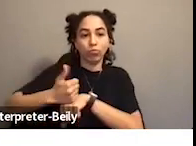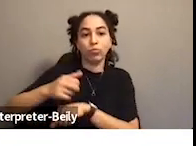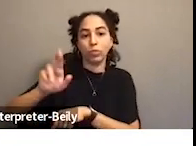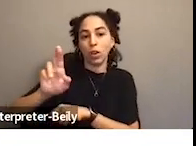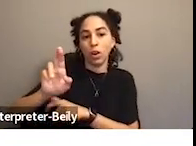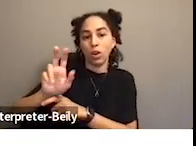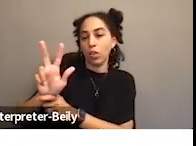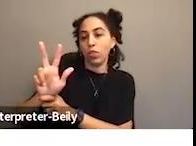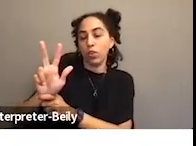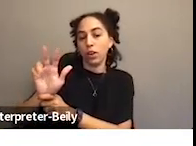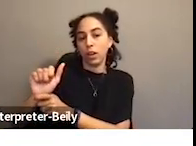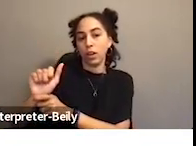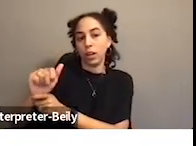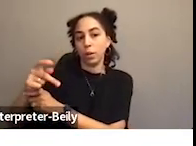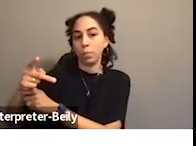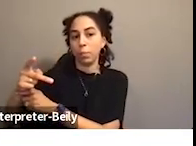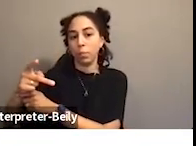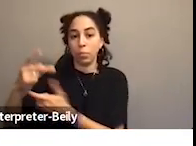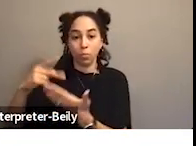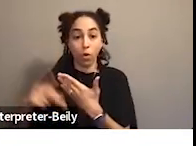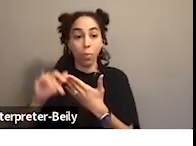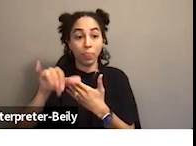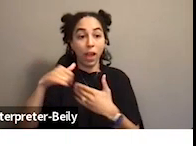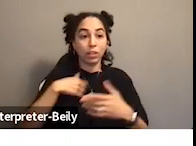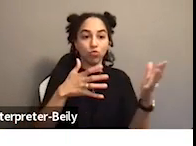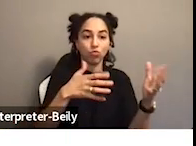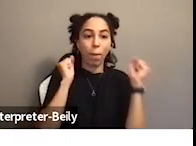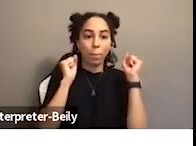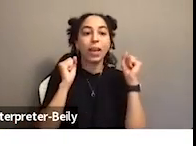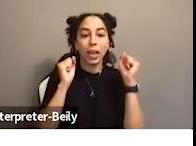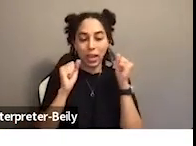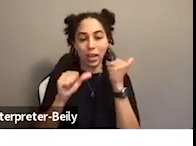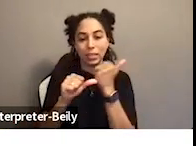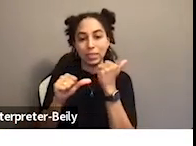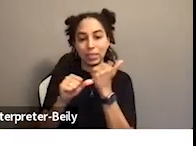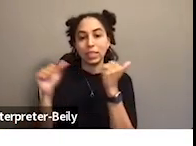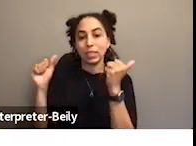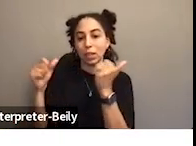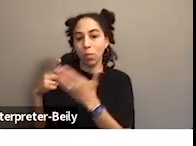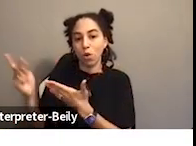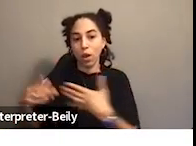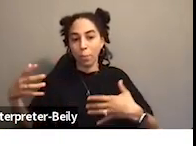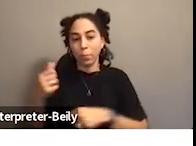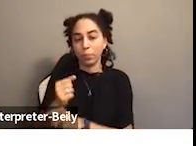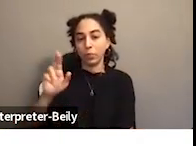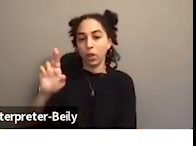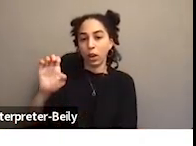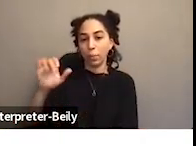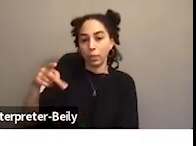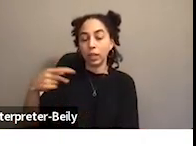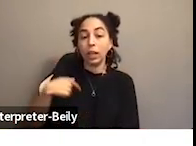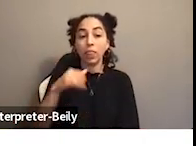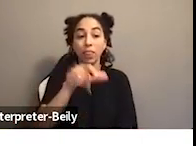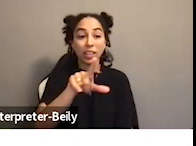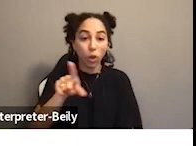R3AP program. That is a rapid assistance program. Unfortunately, it's only funded